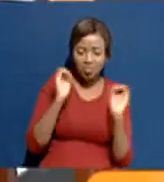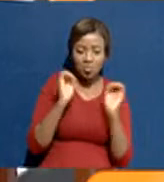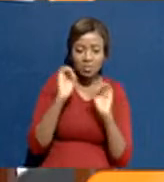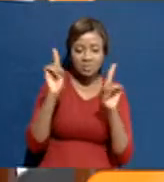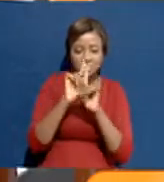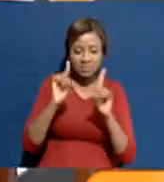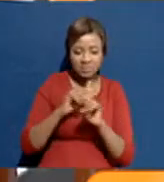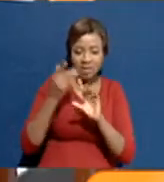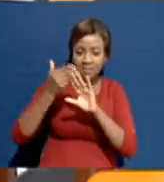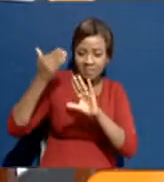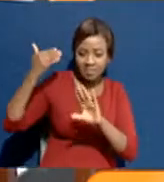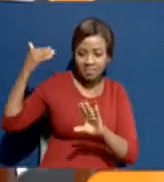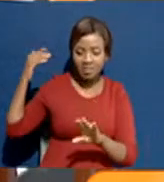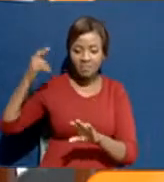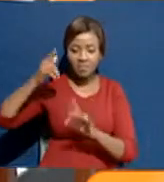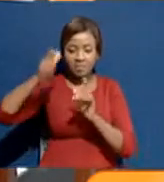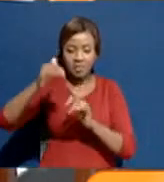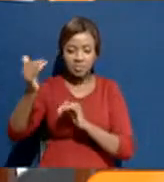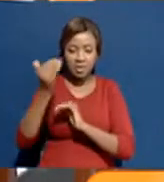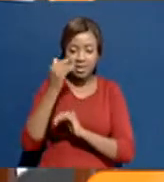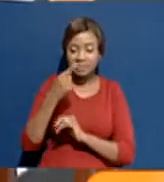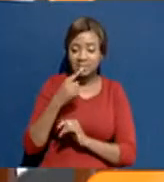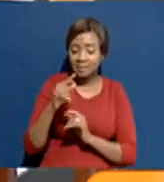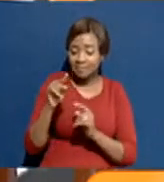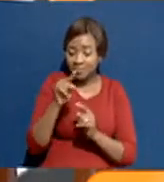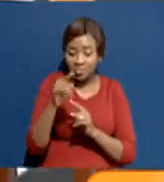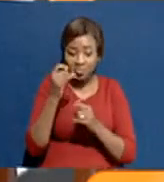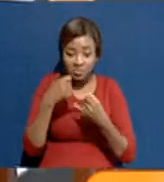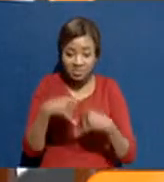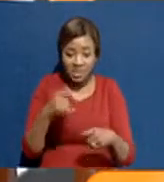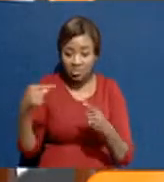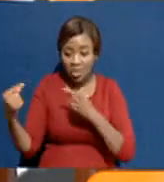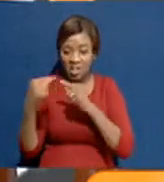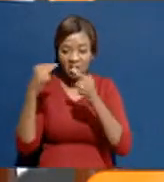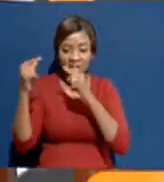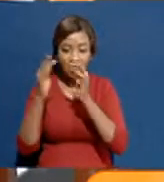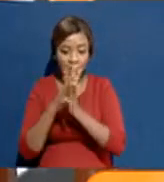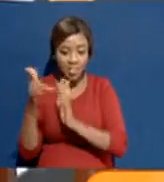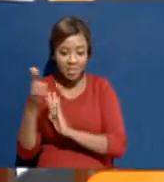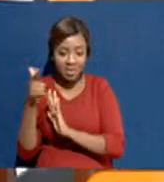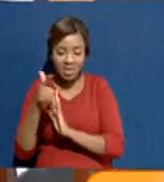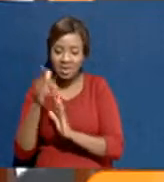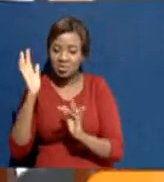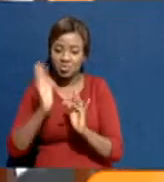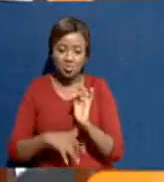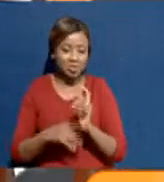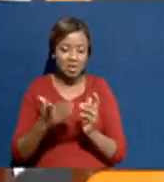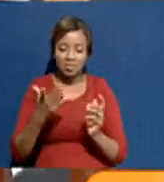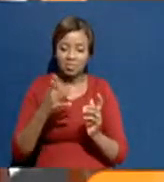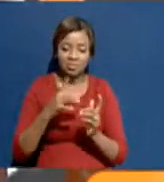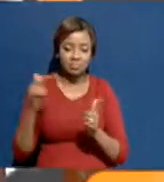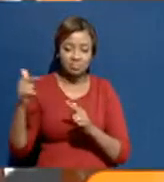ago that you can never fight with the media unless you are one or you own one.